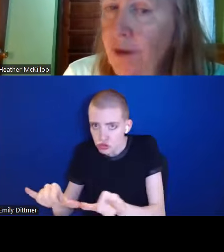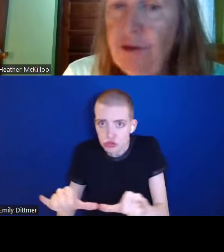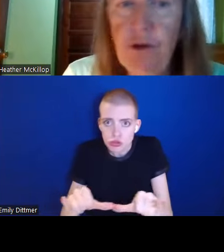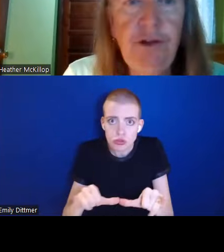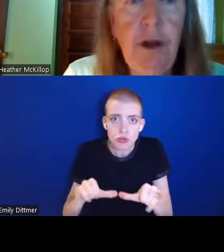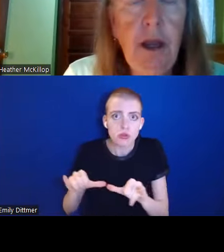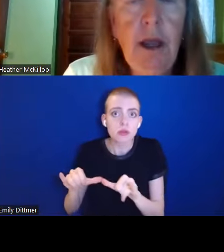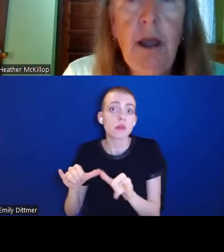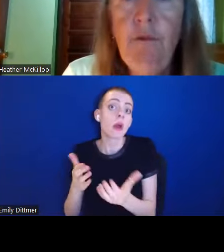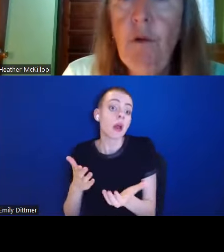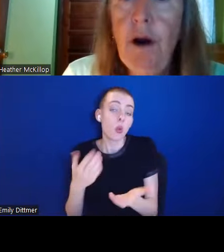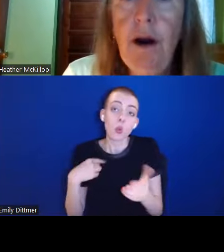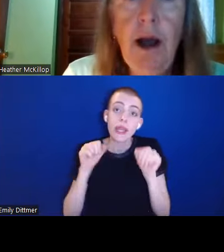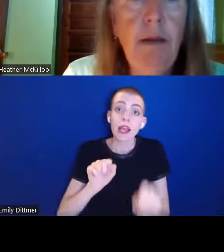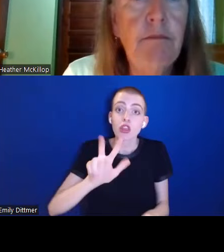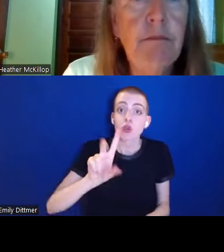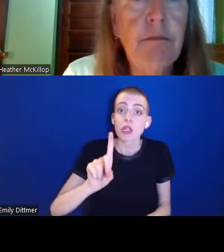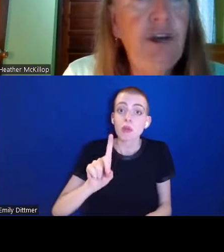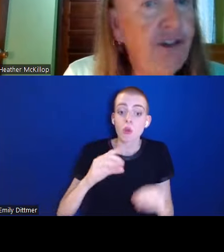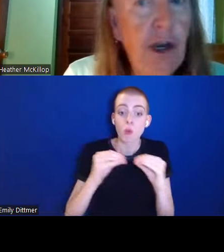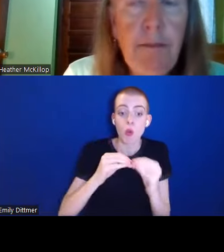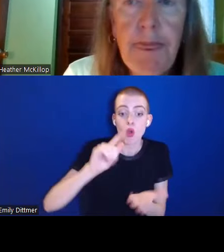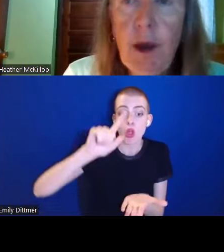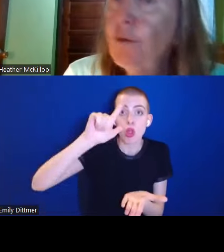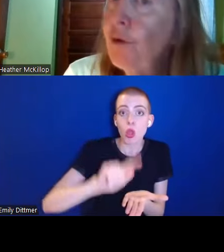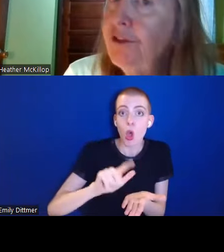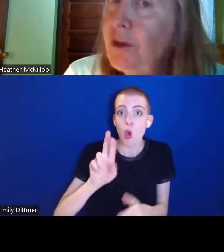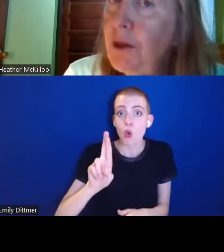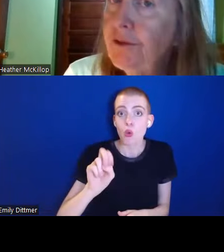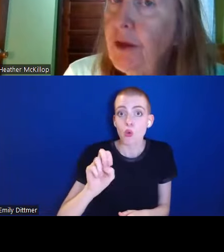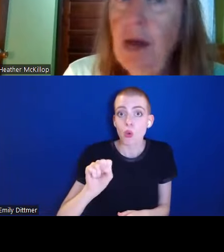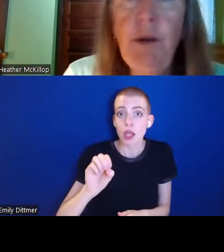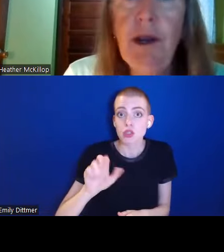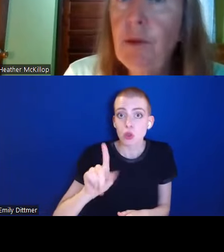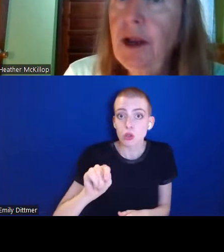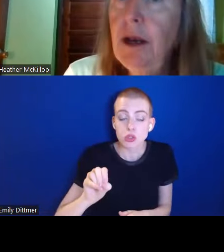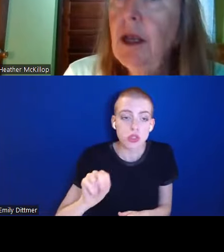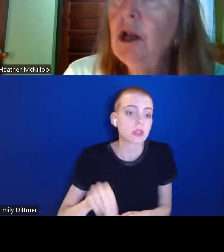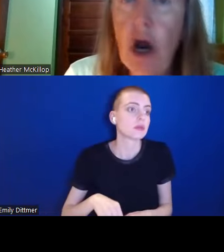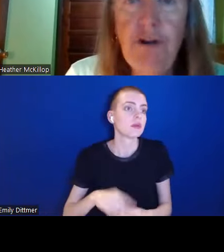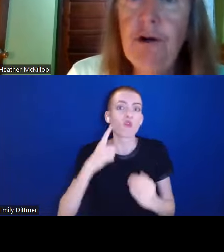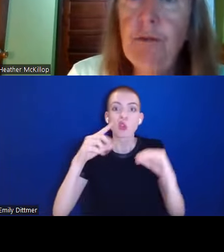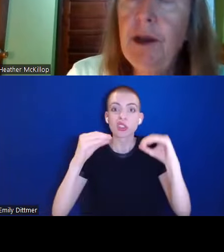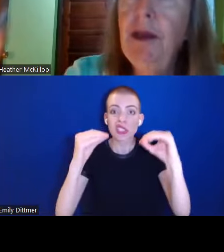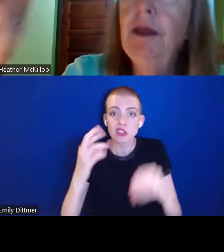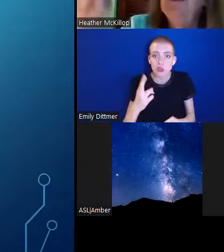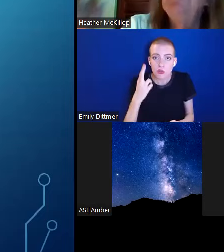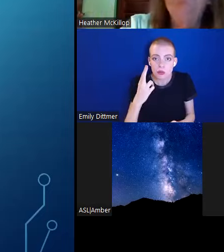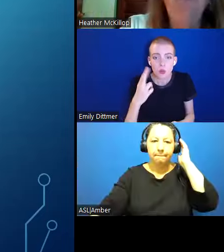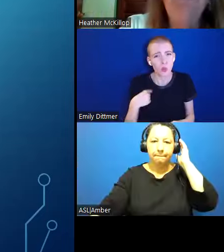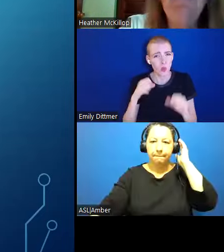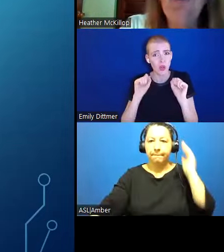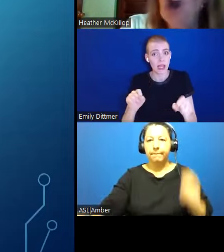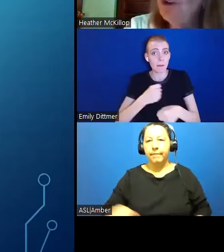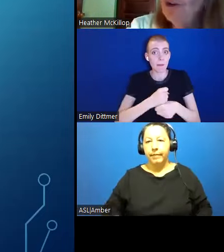high resolution for teaching or for exhibits. And we can print larger. We can make